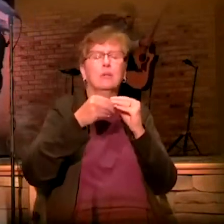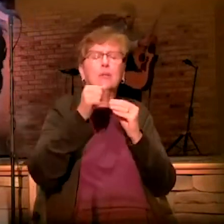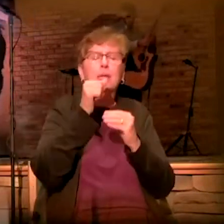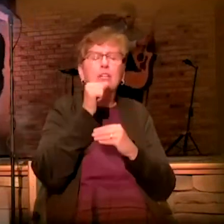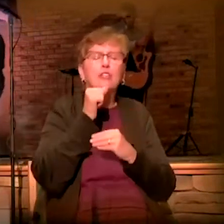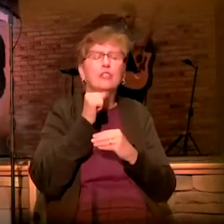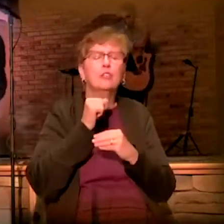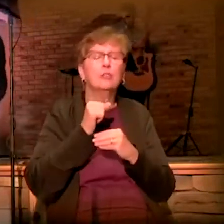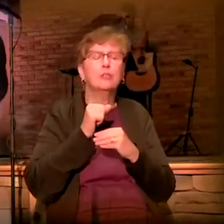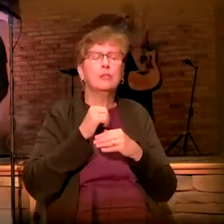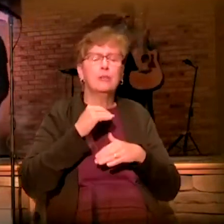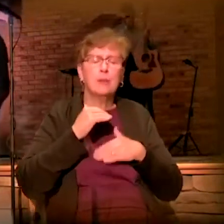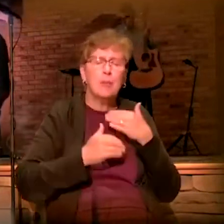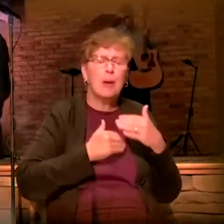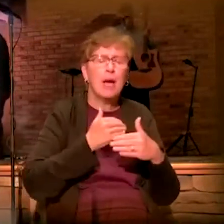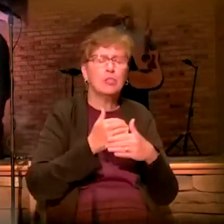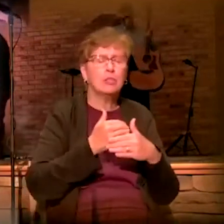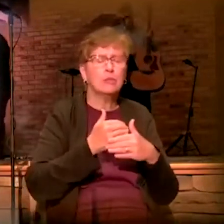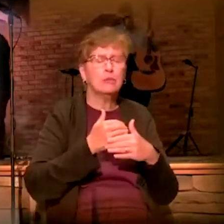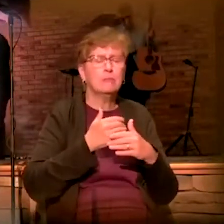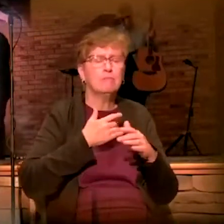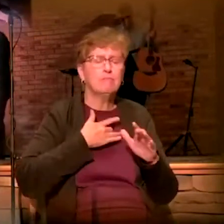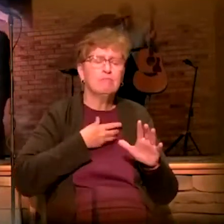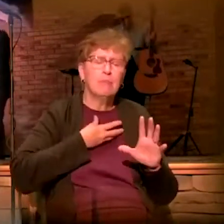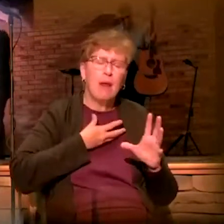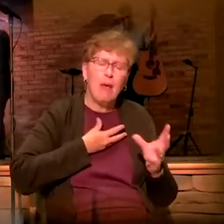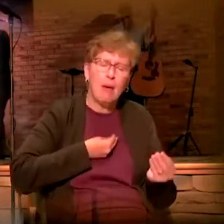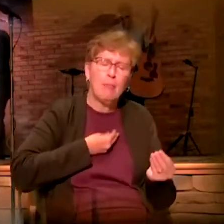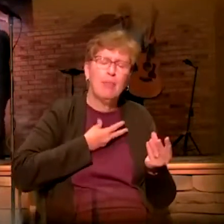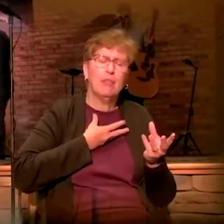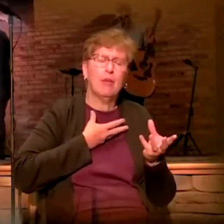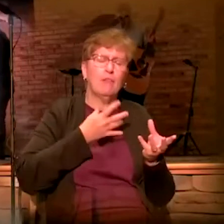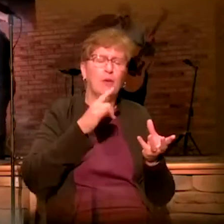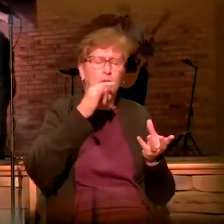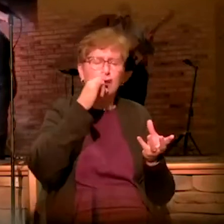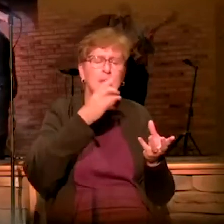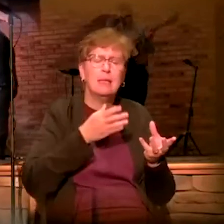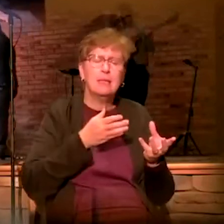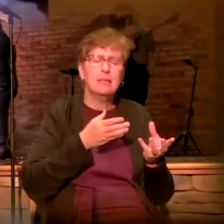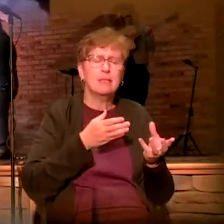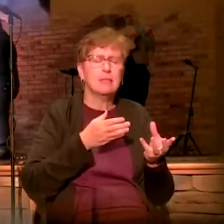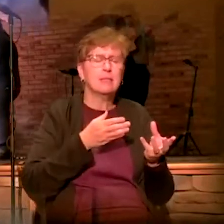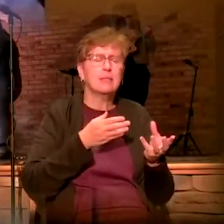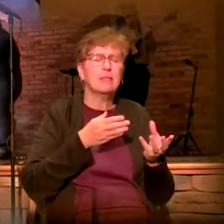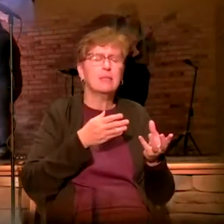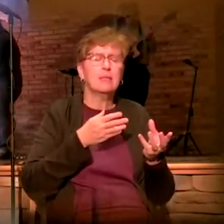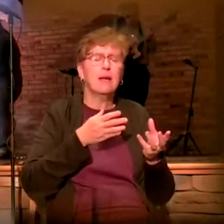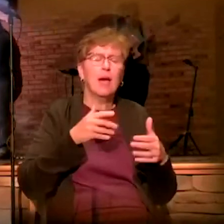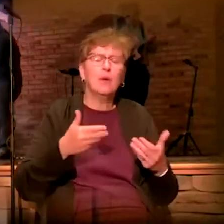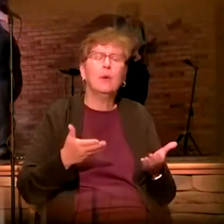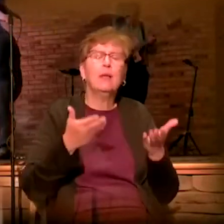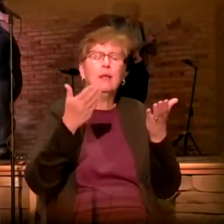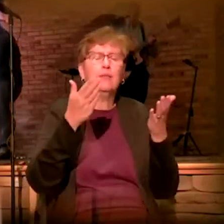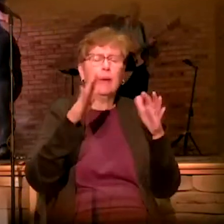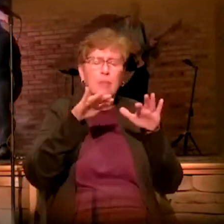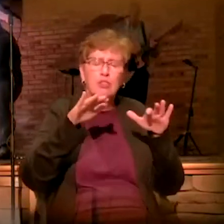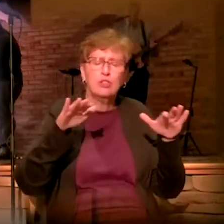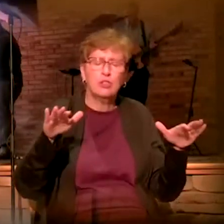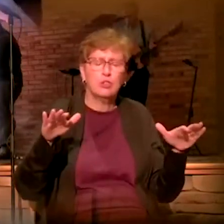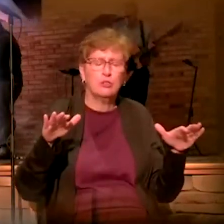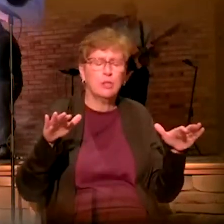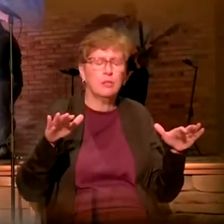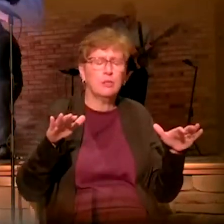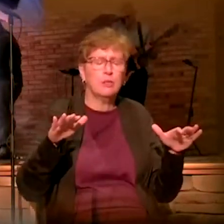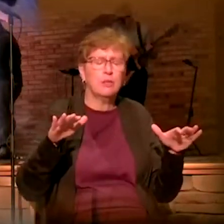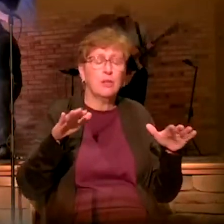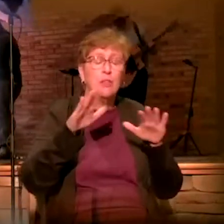compassion and empathy for those kids. We also come before you, Lord, and we lift up to you our children,